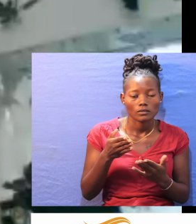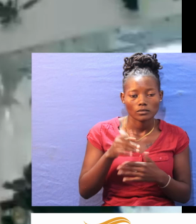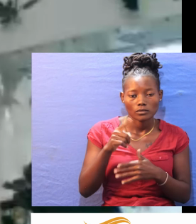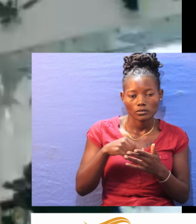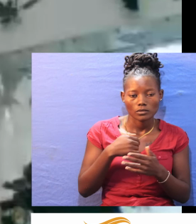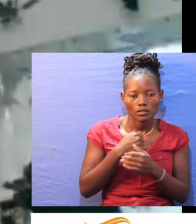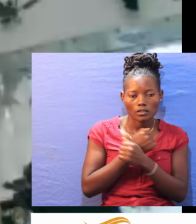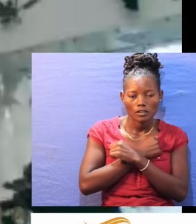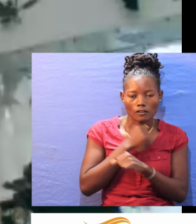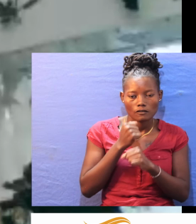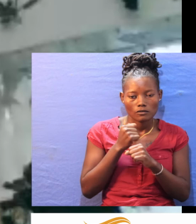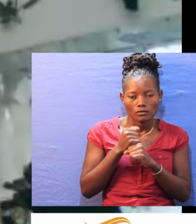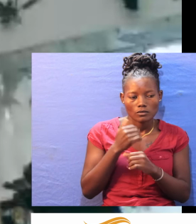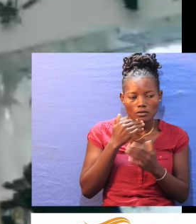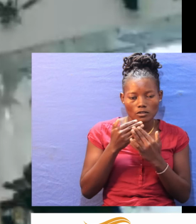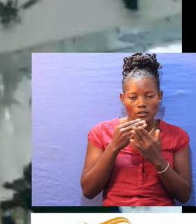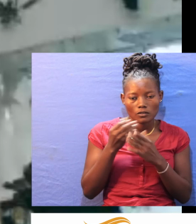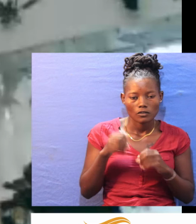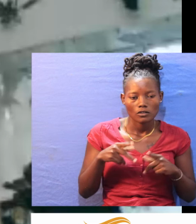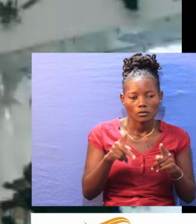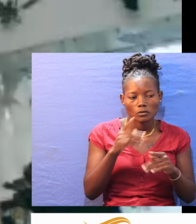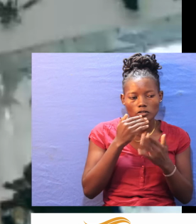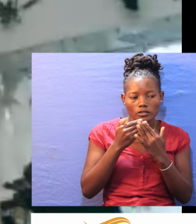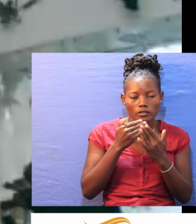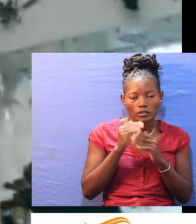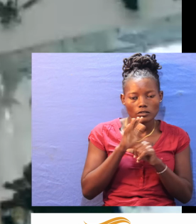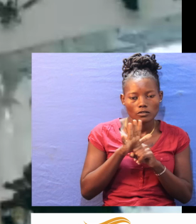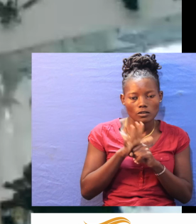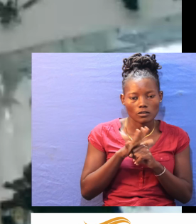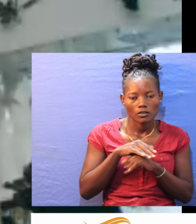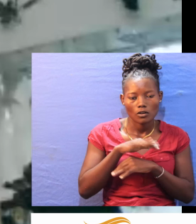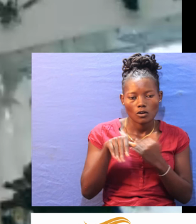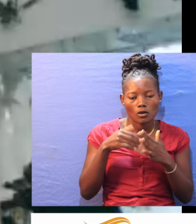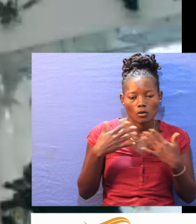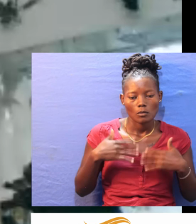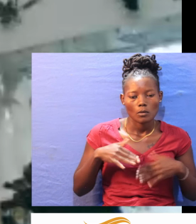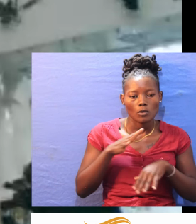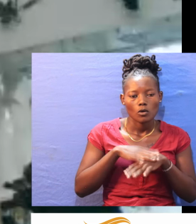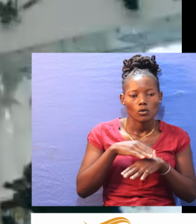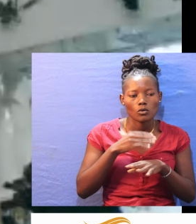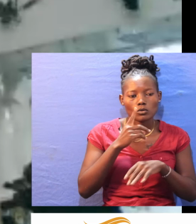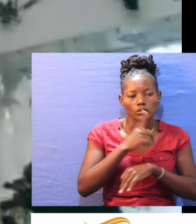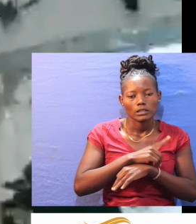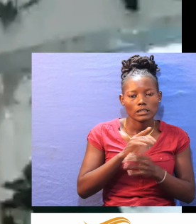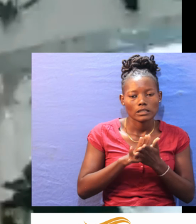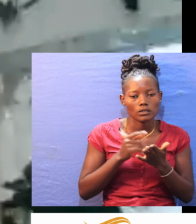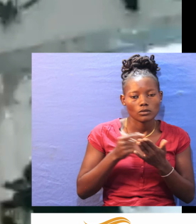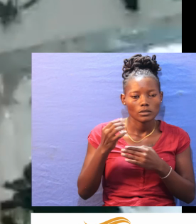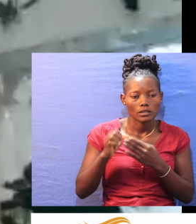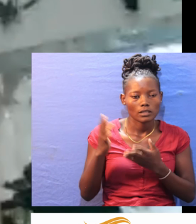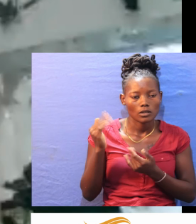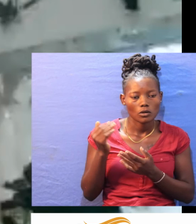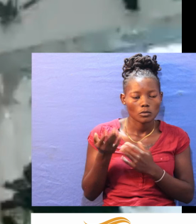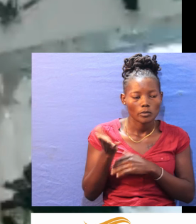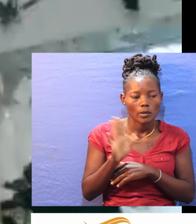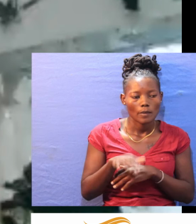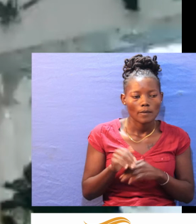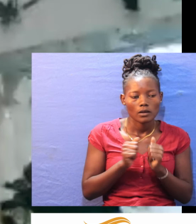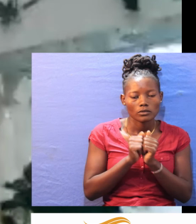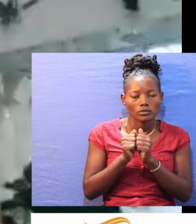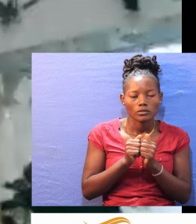the opportunity, John. Thank you so much. I hope You're everybody has a welcome. good day, good weekend, and I hope to be back here with